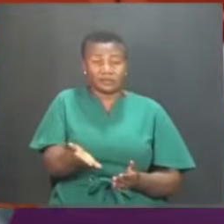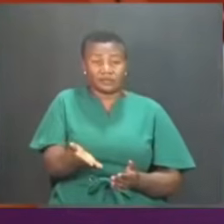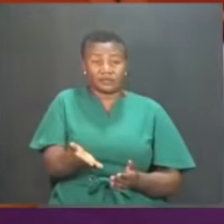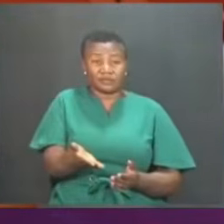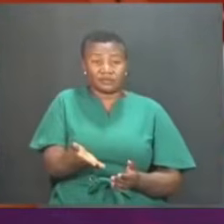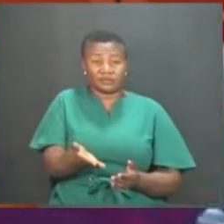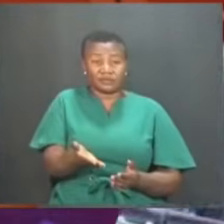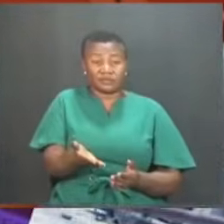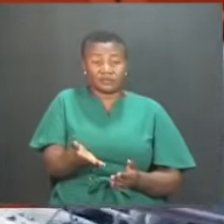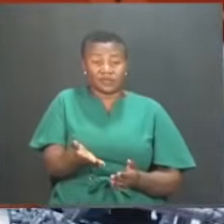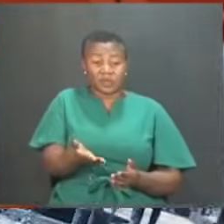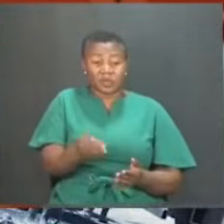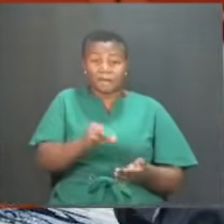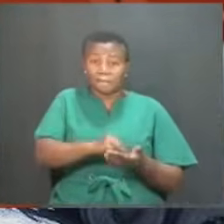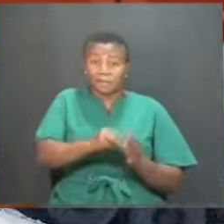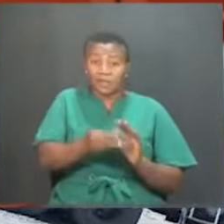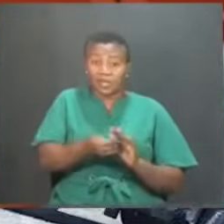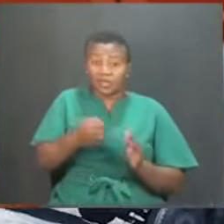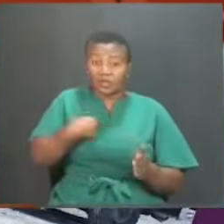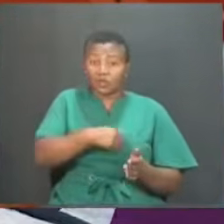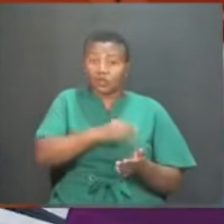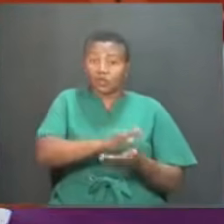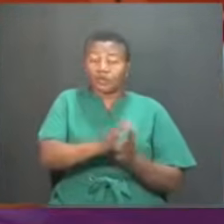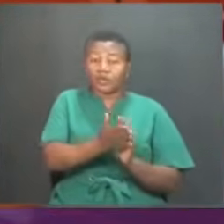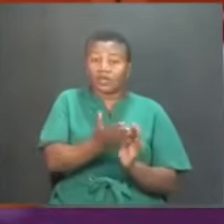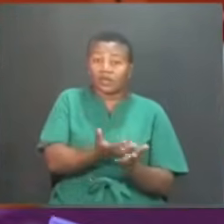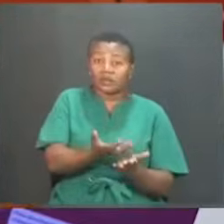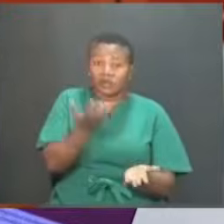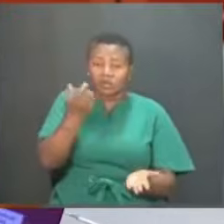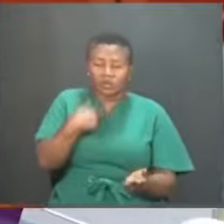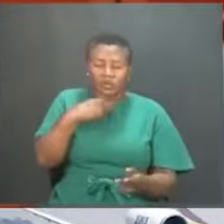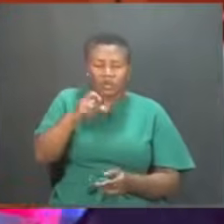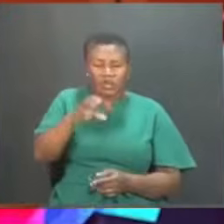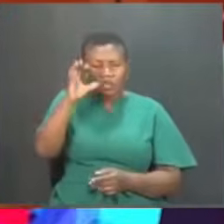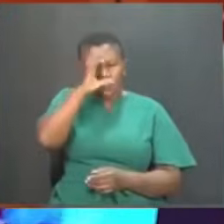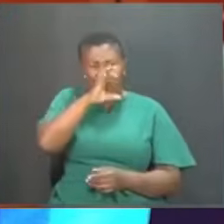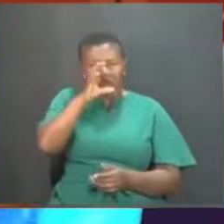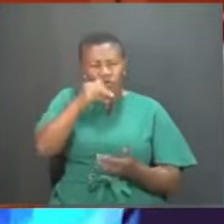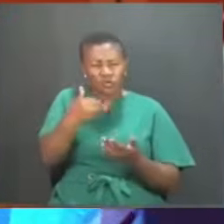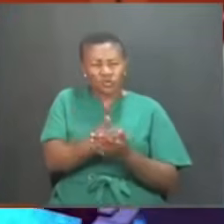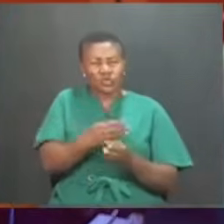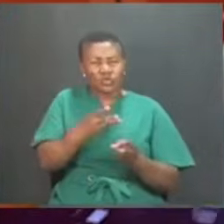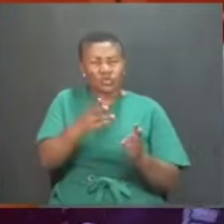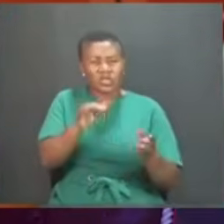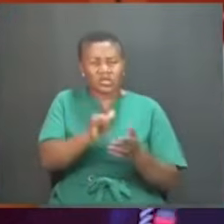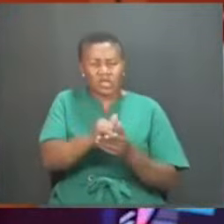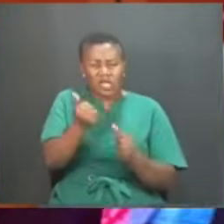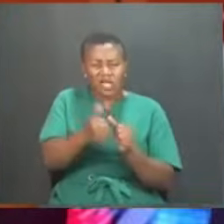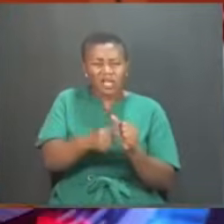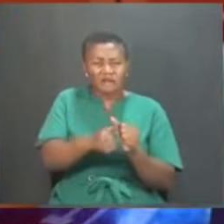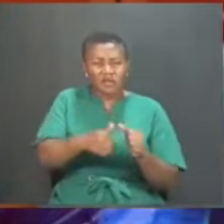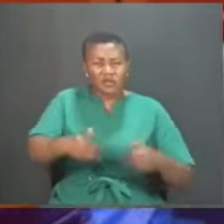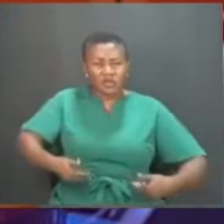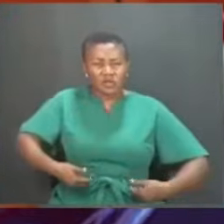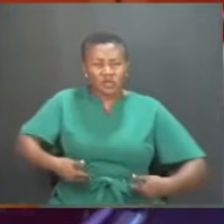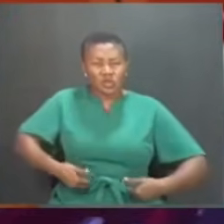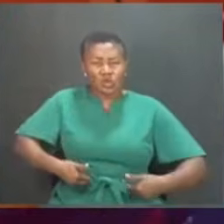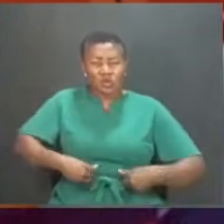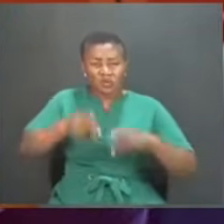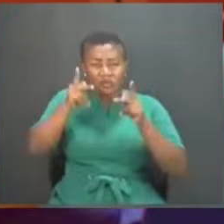wealth is generated. So we should find new ways of making sure that every young person is occupied. Because if you don't get them